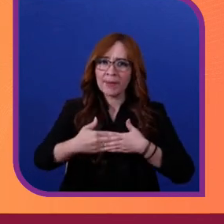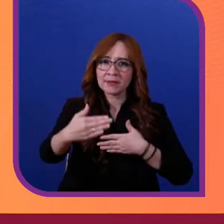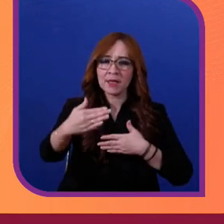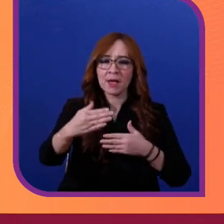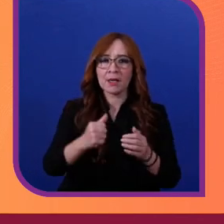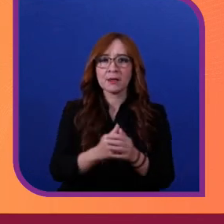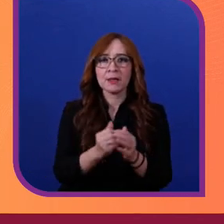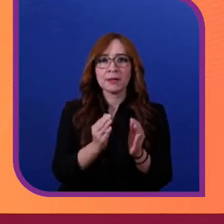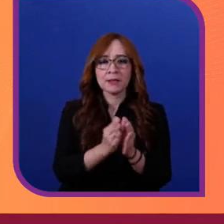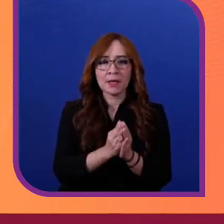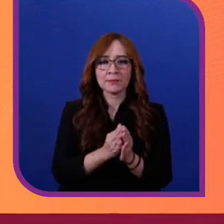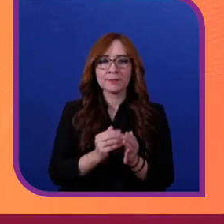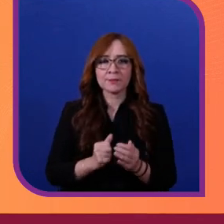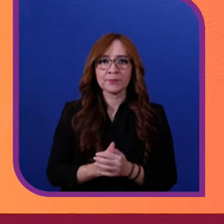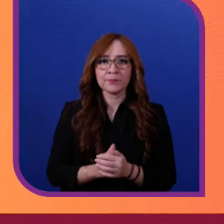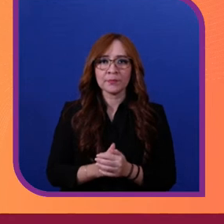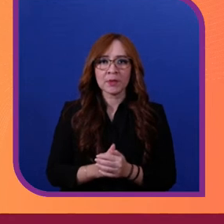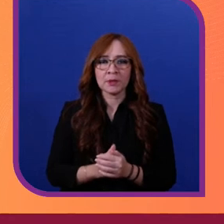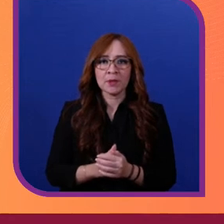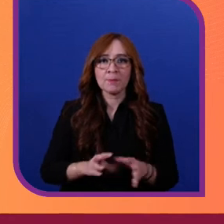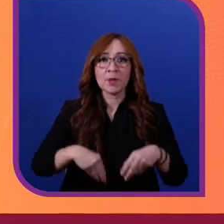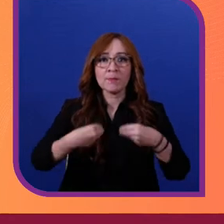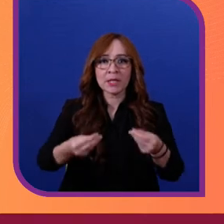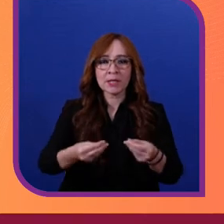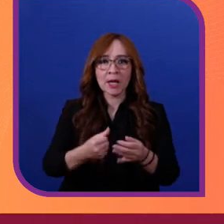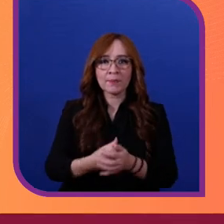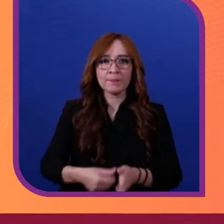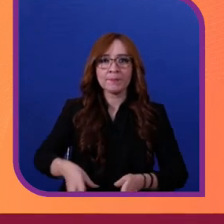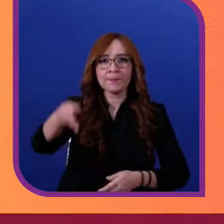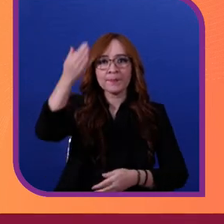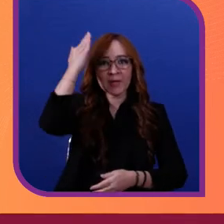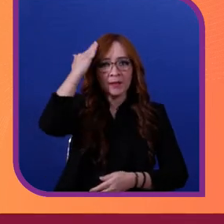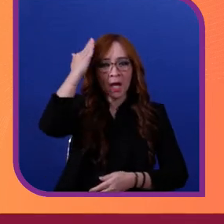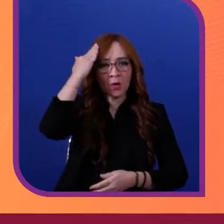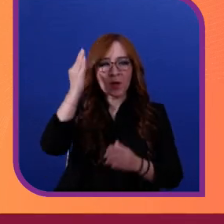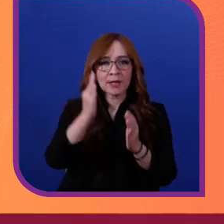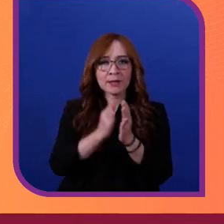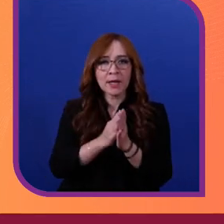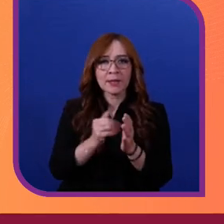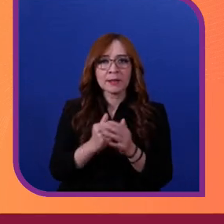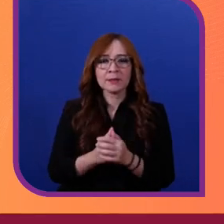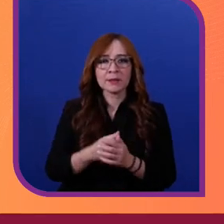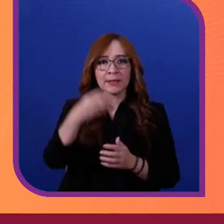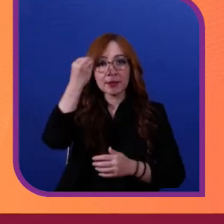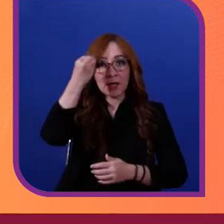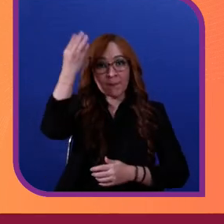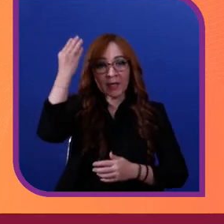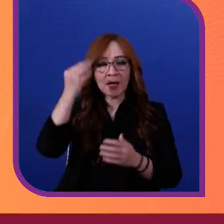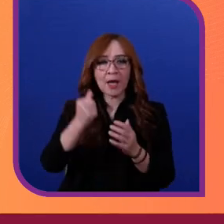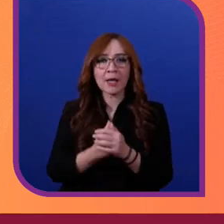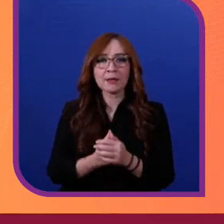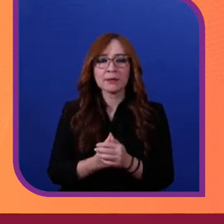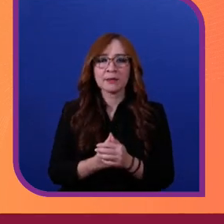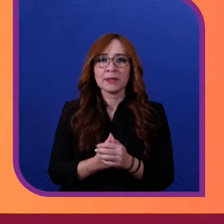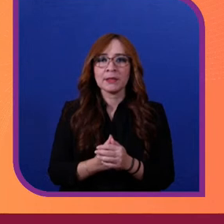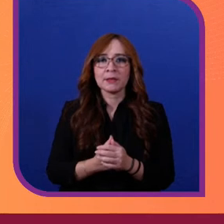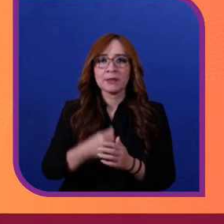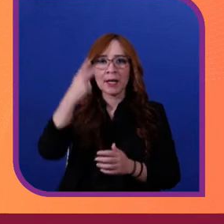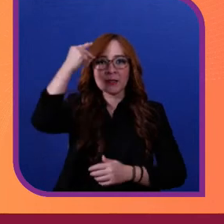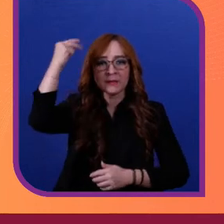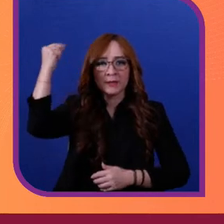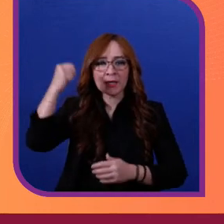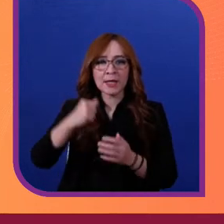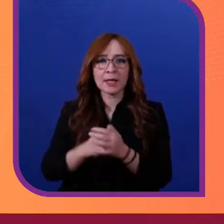With The government through PPC and the below caption hessonite How The